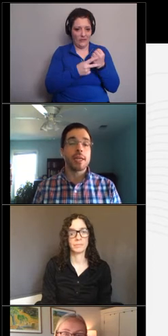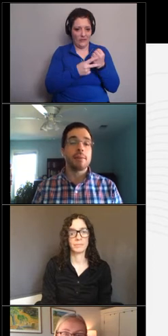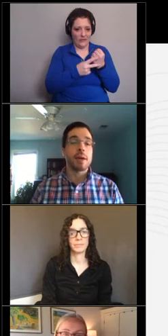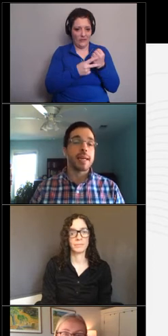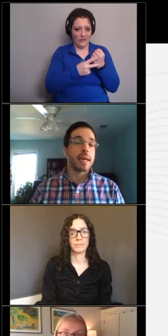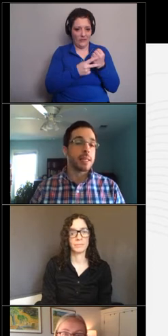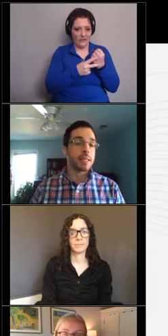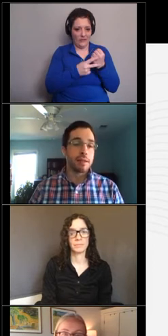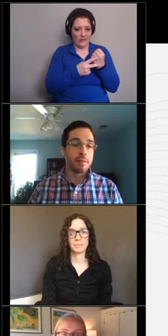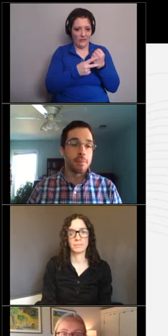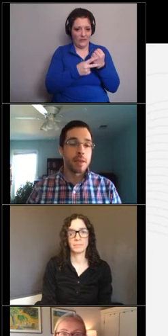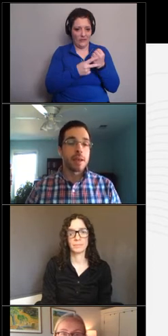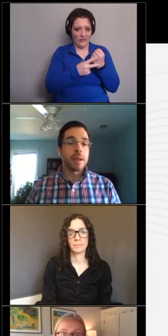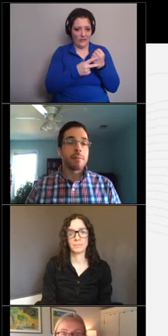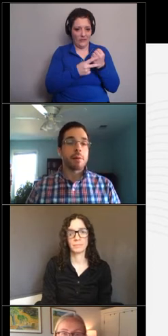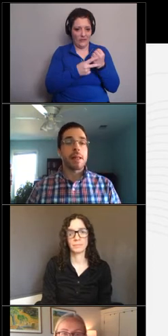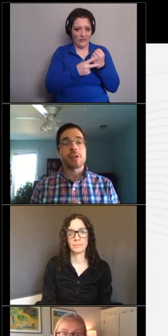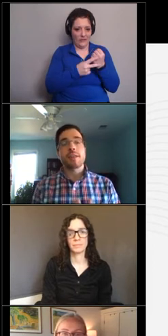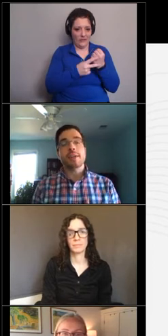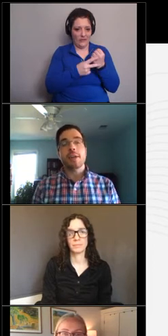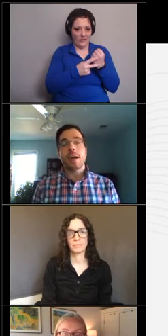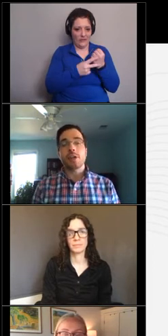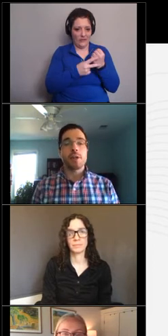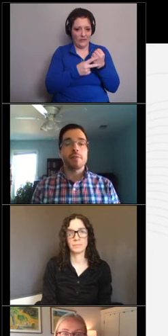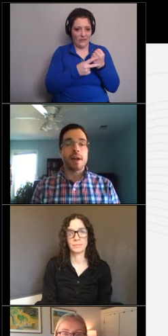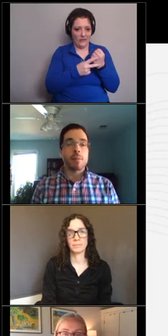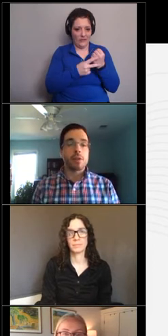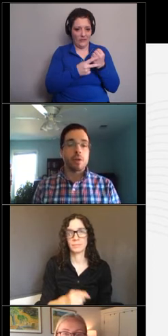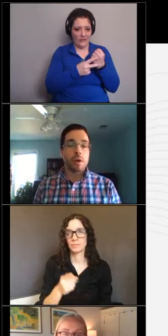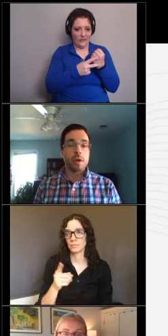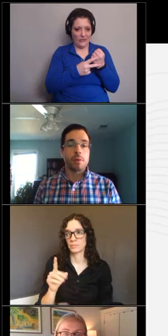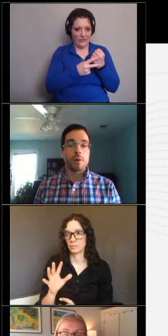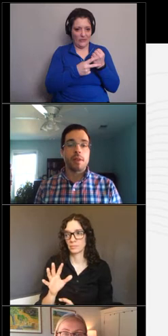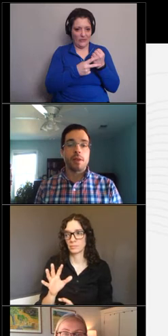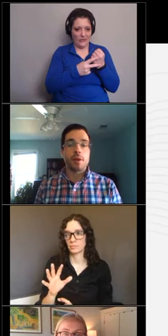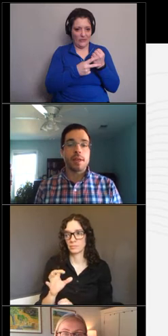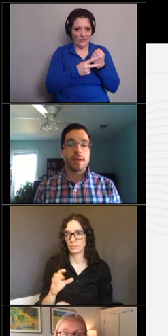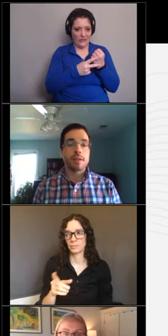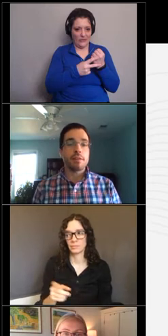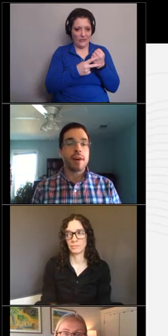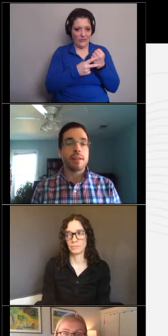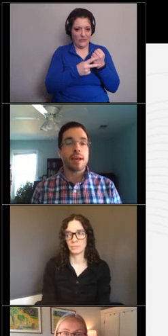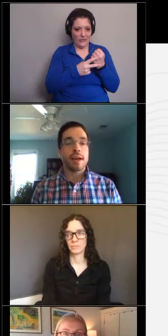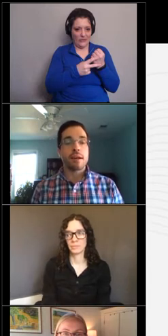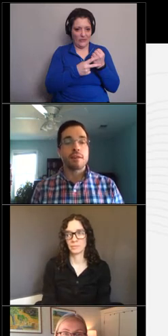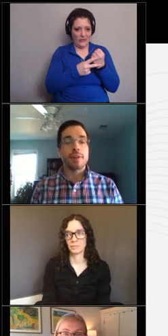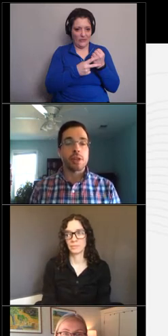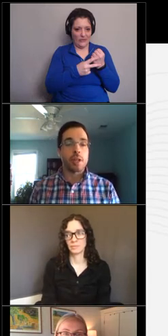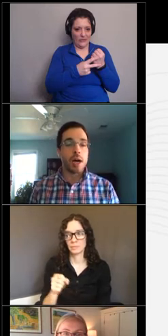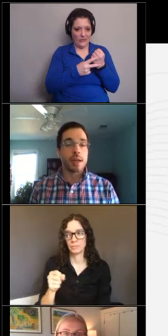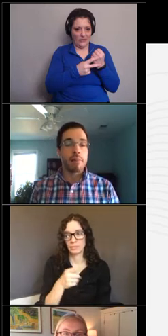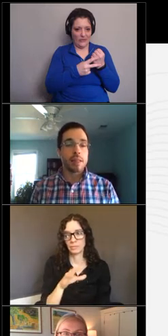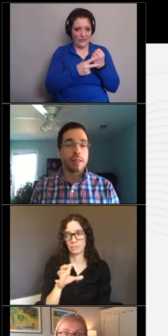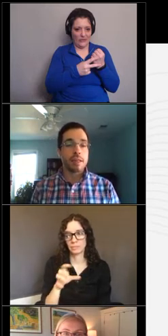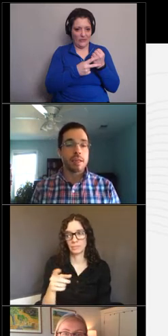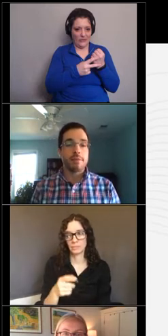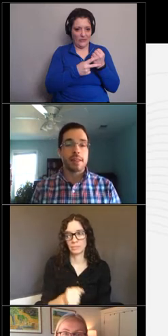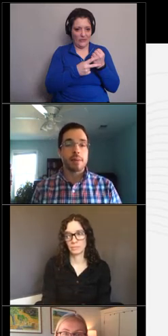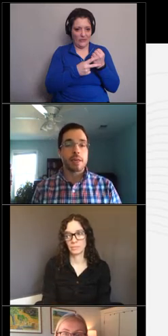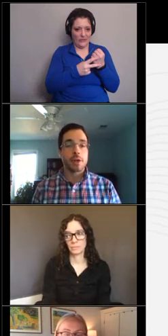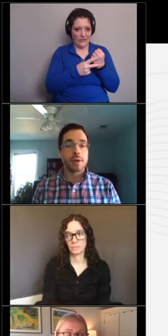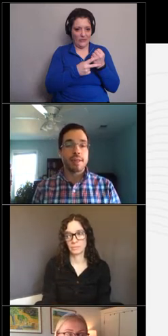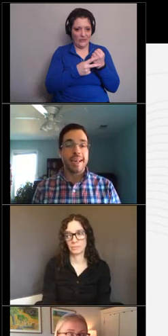Barbara Lausche and Mary Collins. Barbara Lausche is an international environmental lawyer with more than 30 years advising on conservation law and